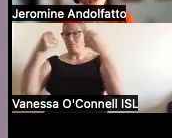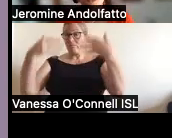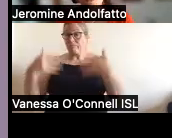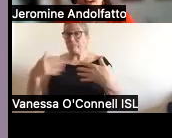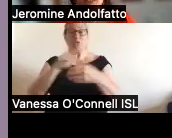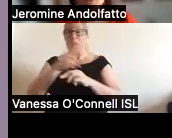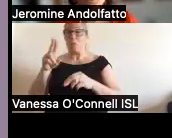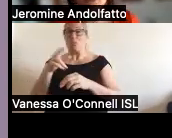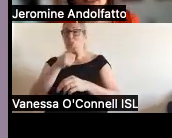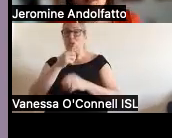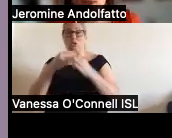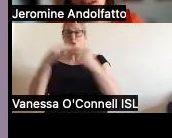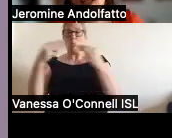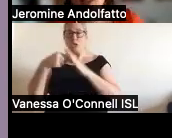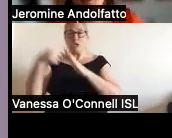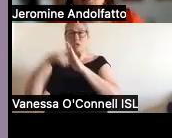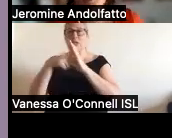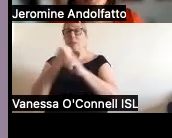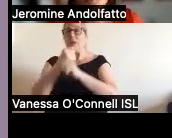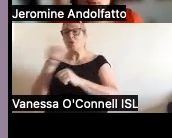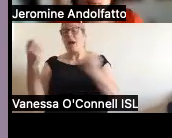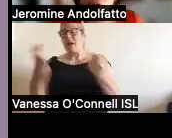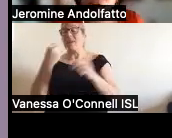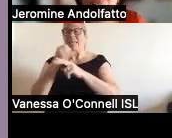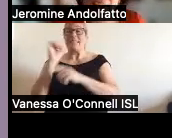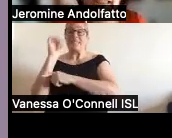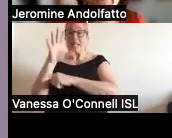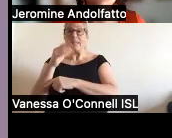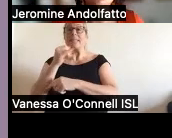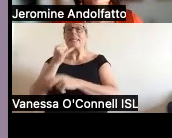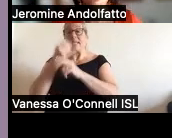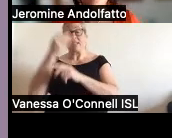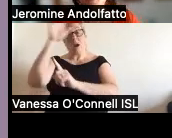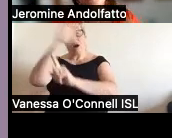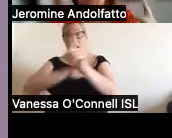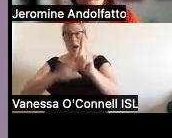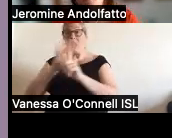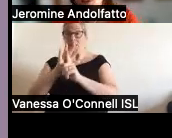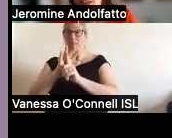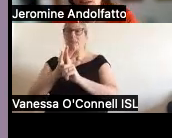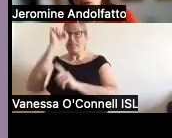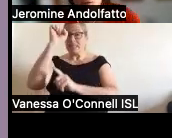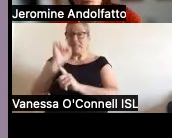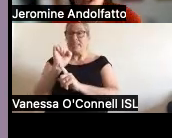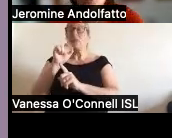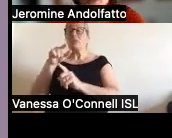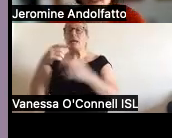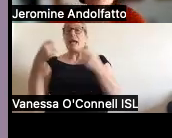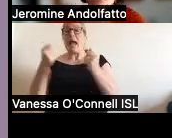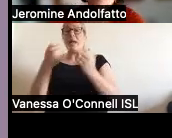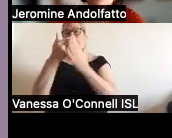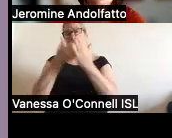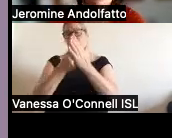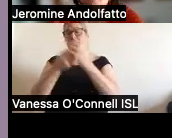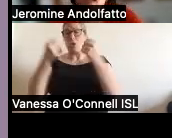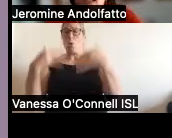much, and you have it in the study, but in the Republic of Ireland, so there are legislative quotas only for national elections,